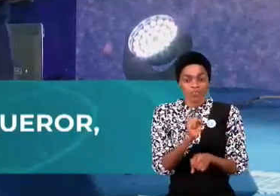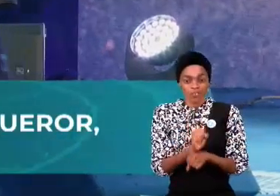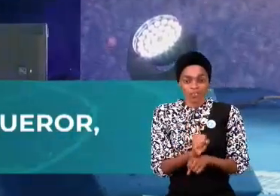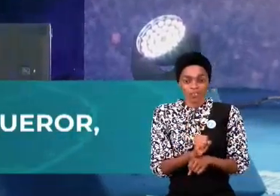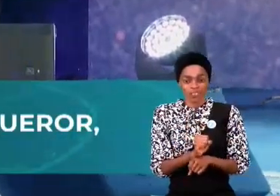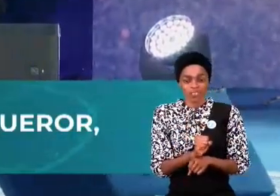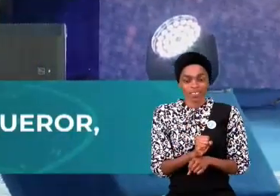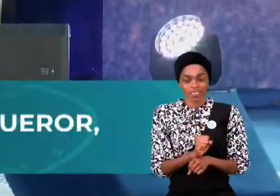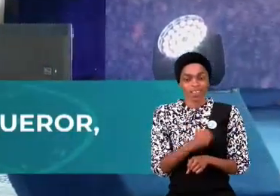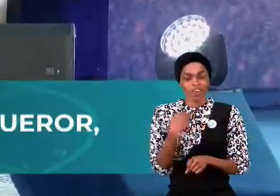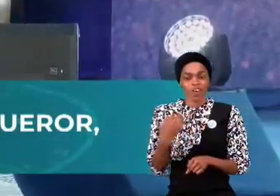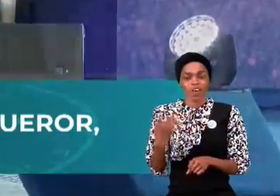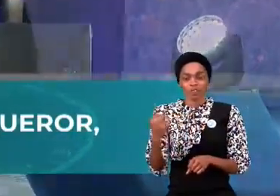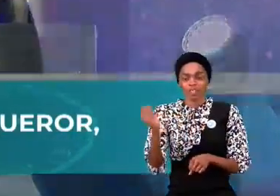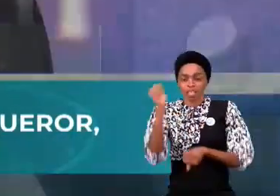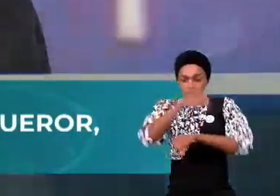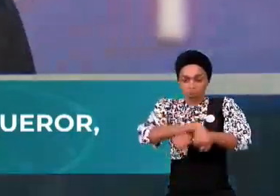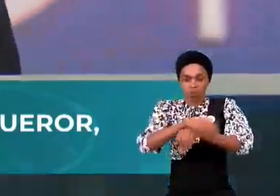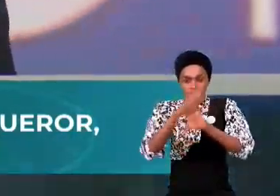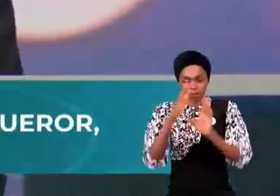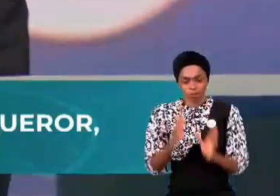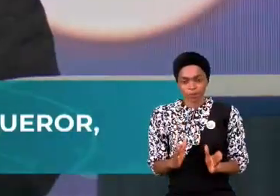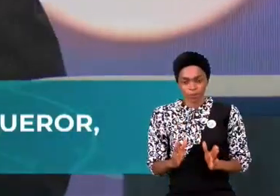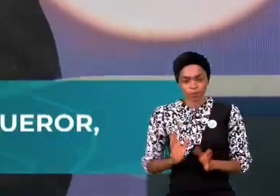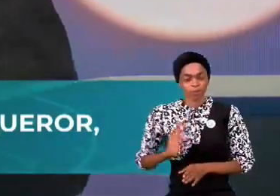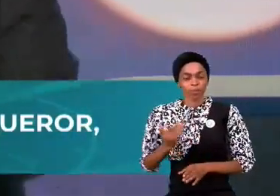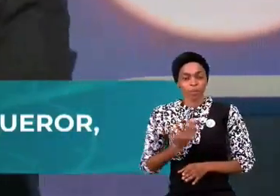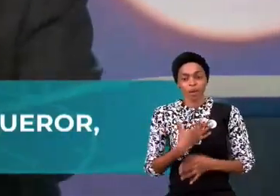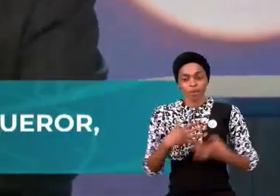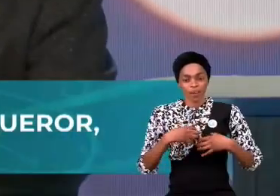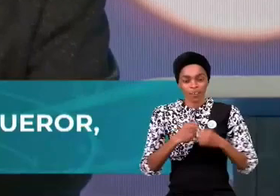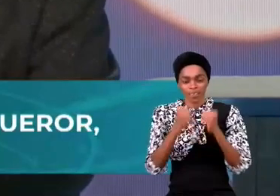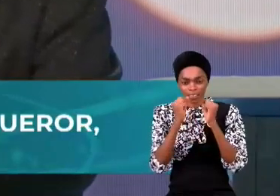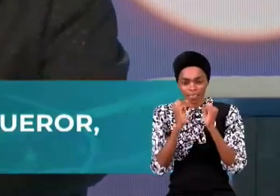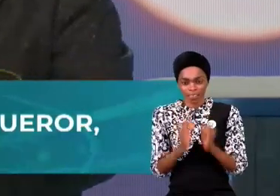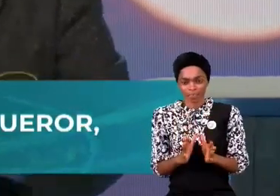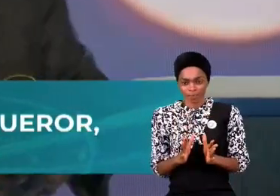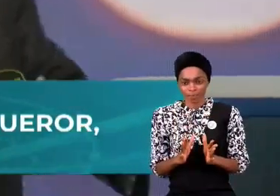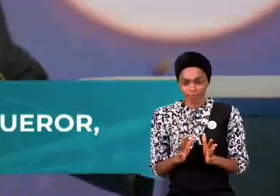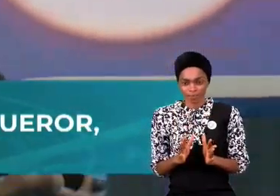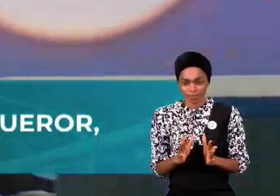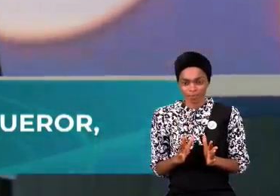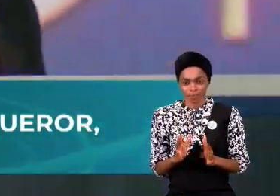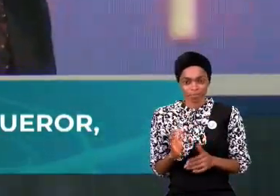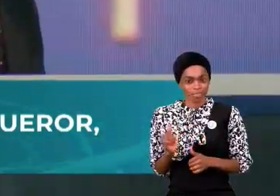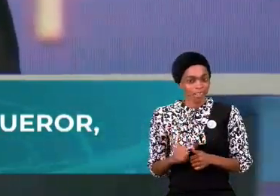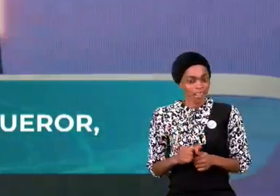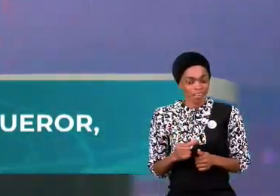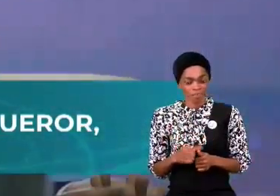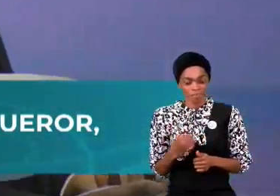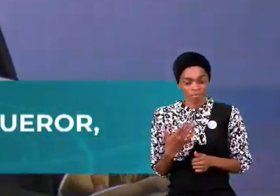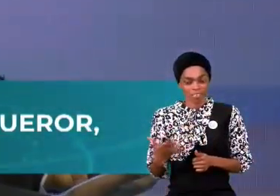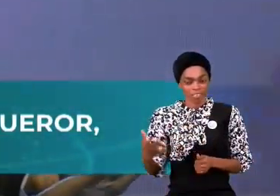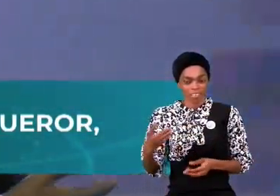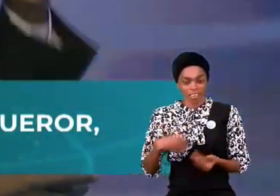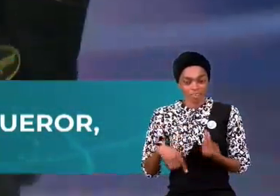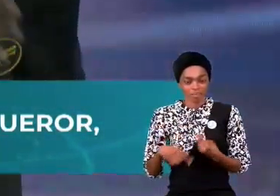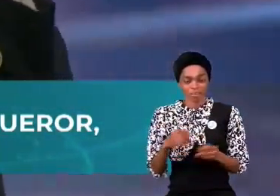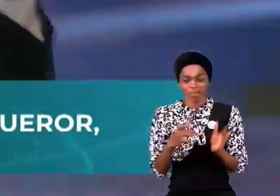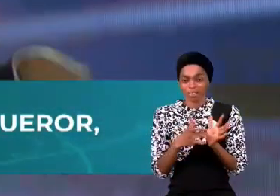Everything about Christ, mighty. Think about that. Conception.